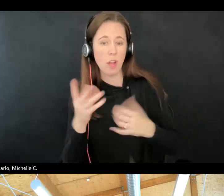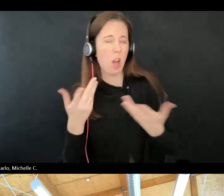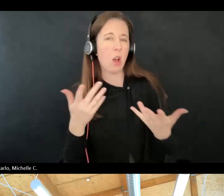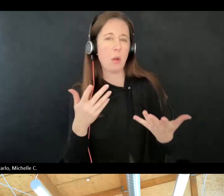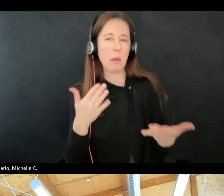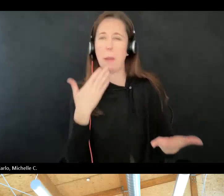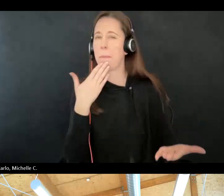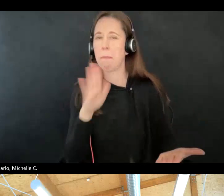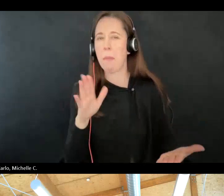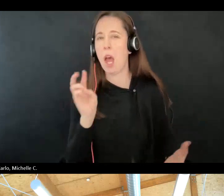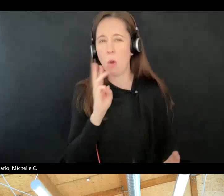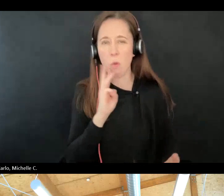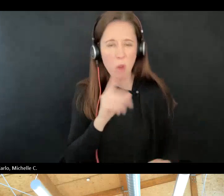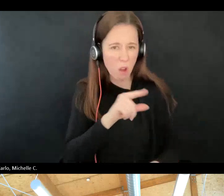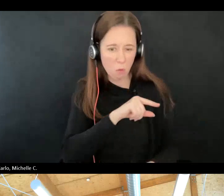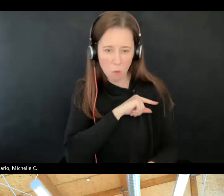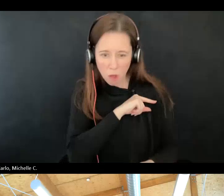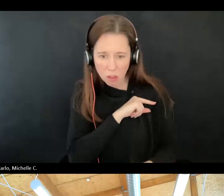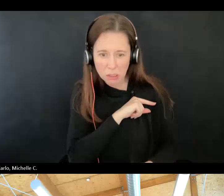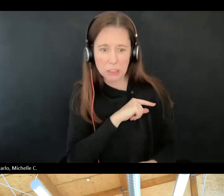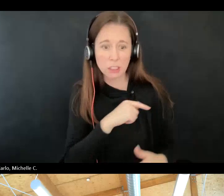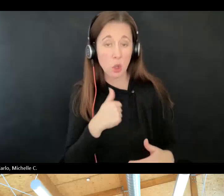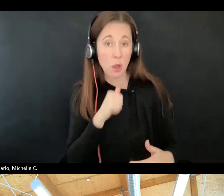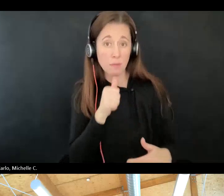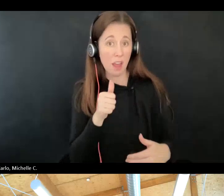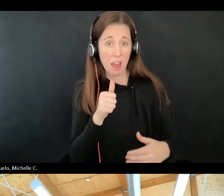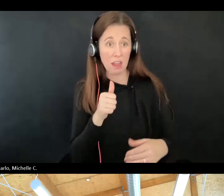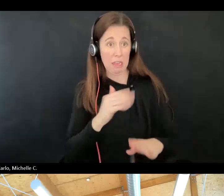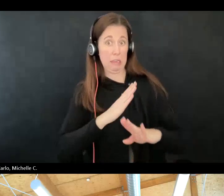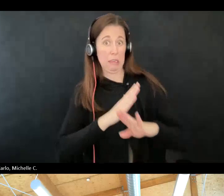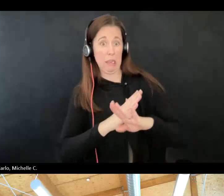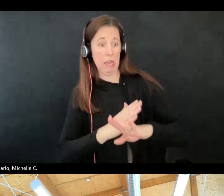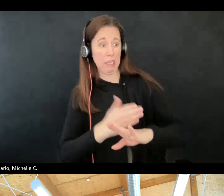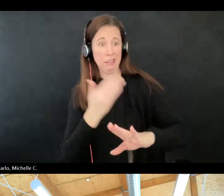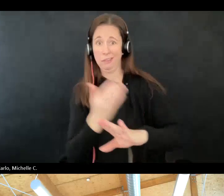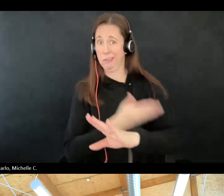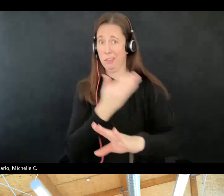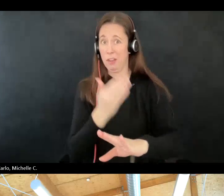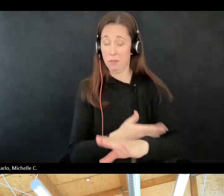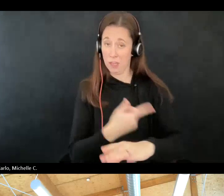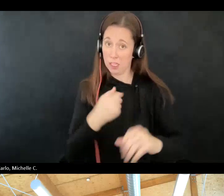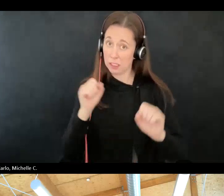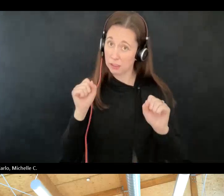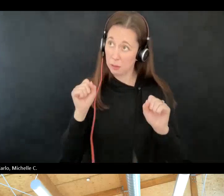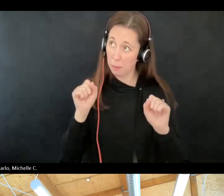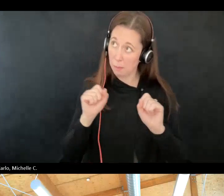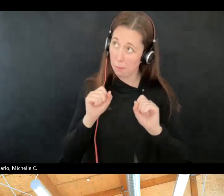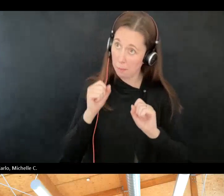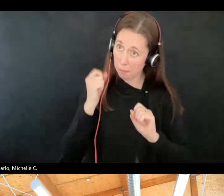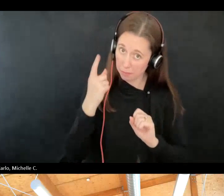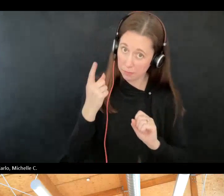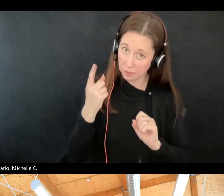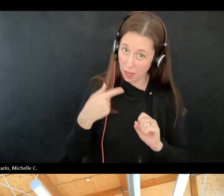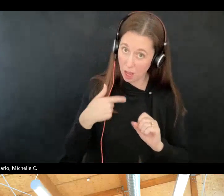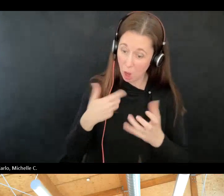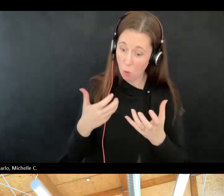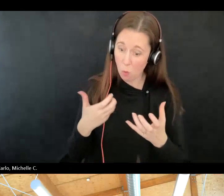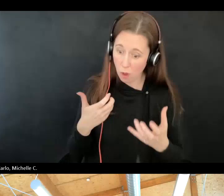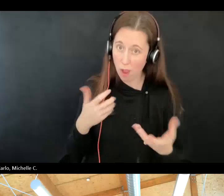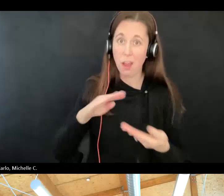that's happened on the waterfront. So while I'm not anti-development, I am pro community involvement.